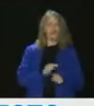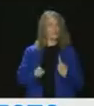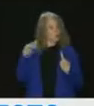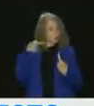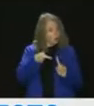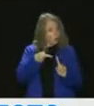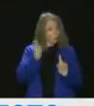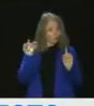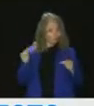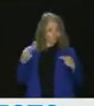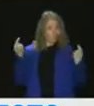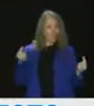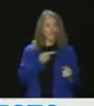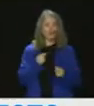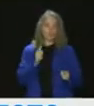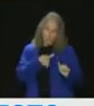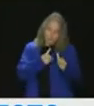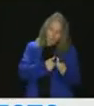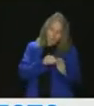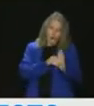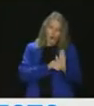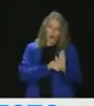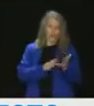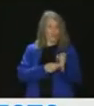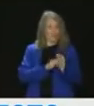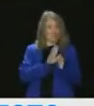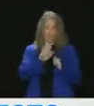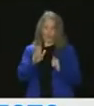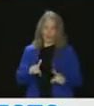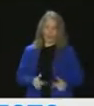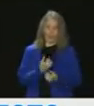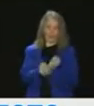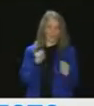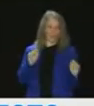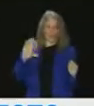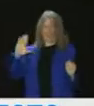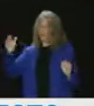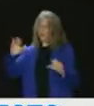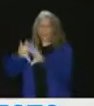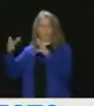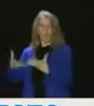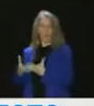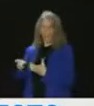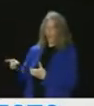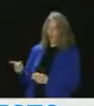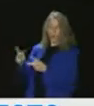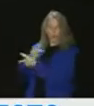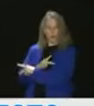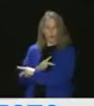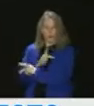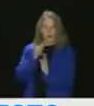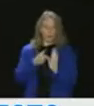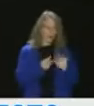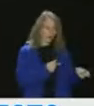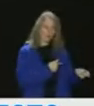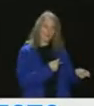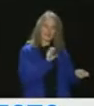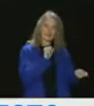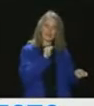we saved more lives in Canada than in many other countries. We helped people like Samuel from Courtenay,